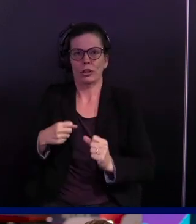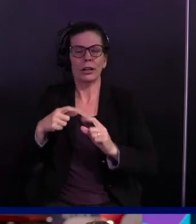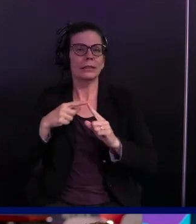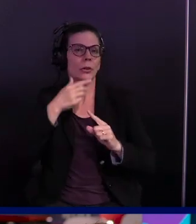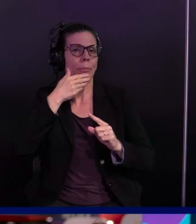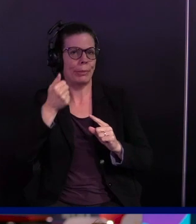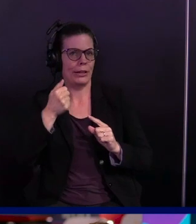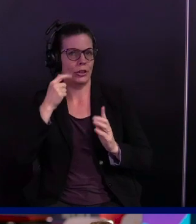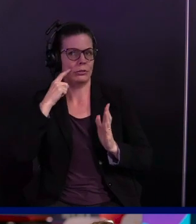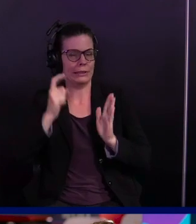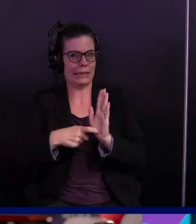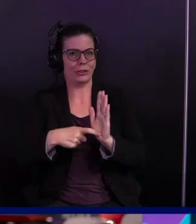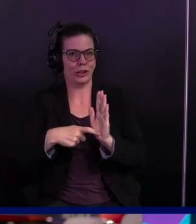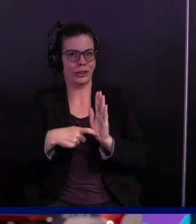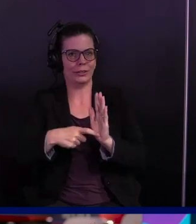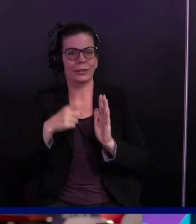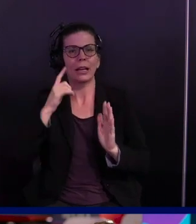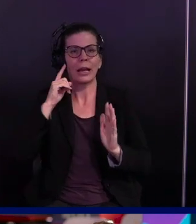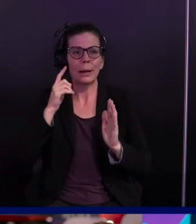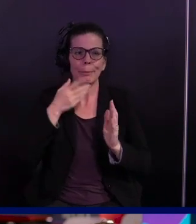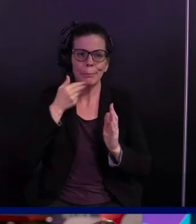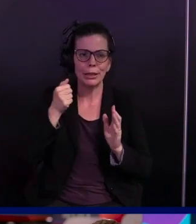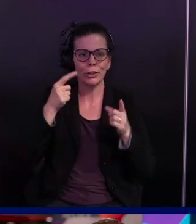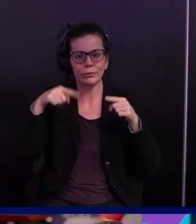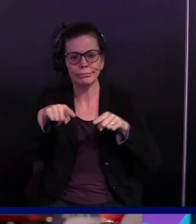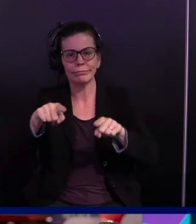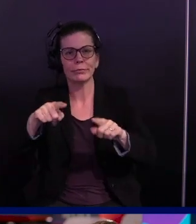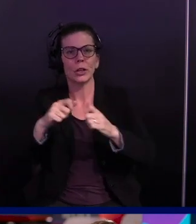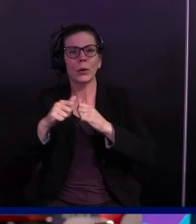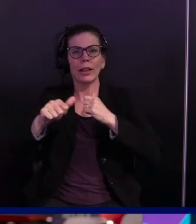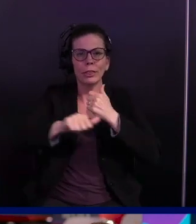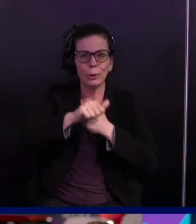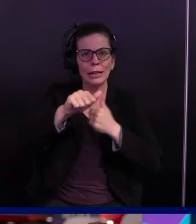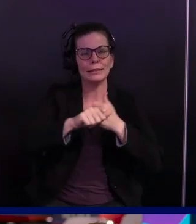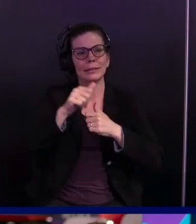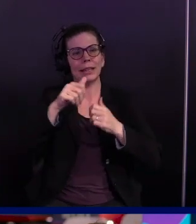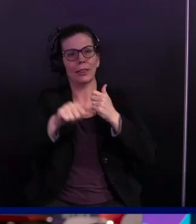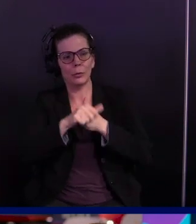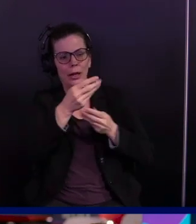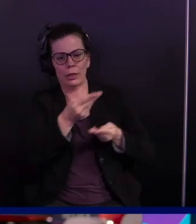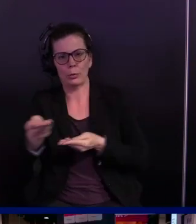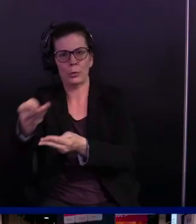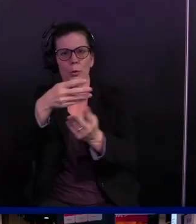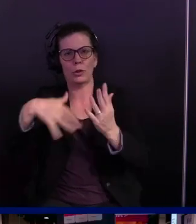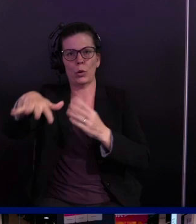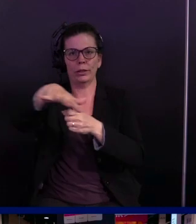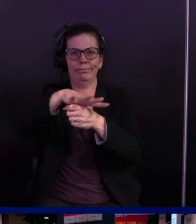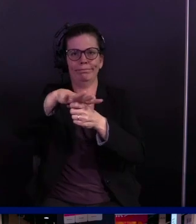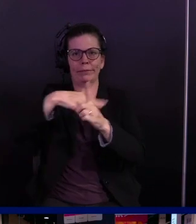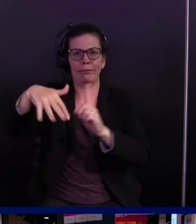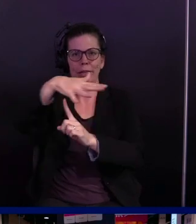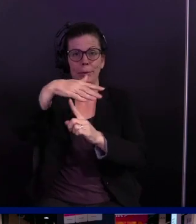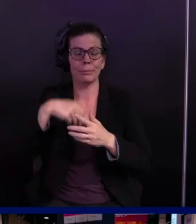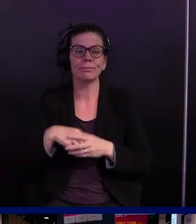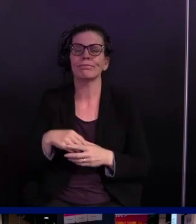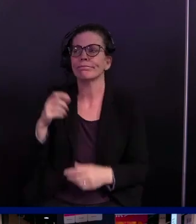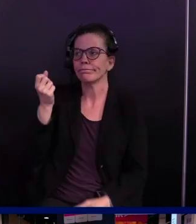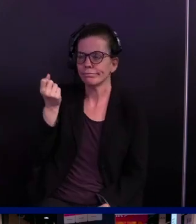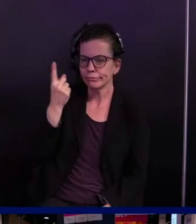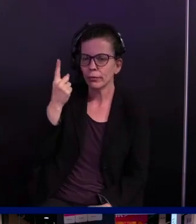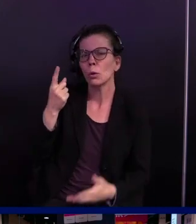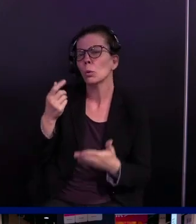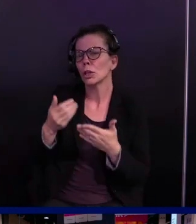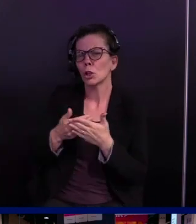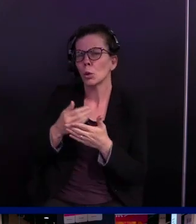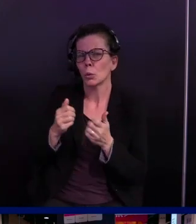better detections and better telemetry when it comes to threats and how threats move through your environment. Gotcha. Okay, so what's new